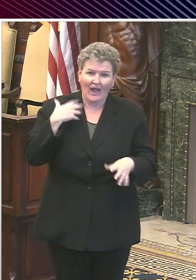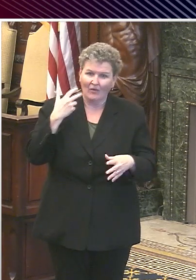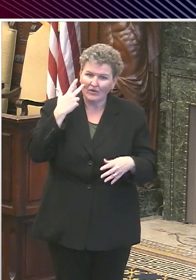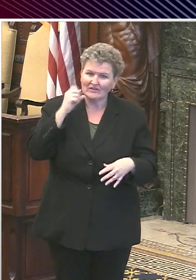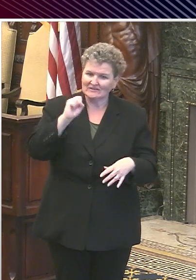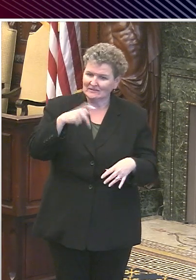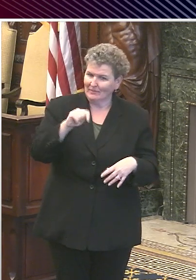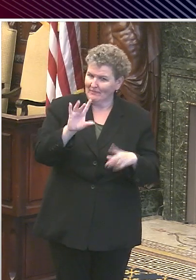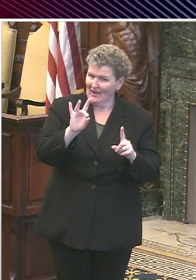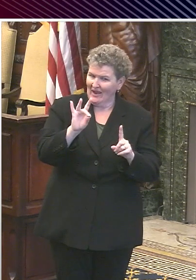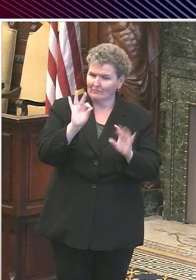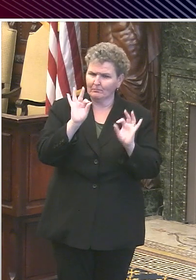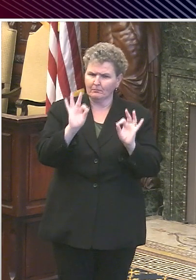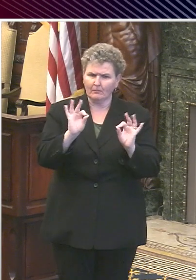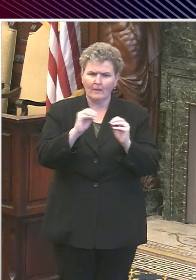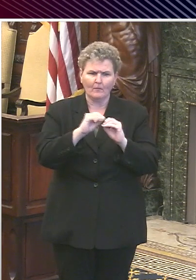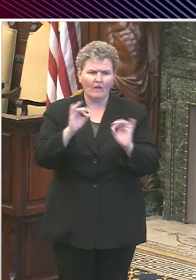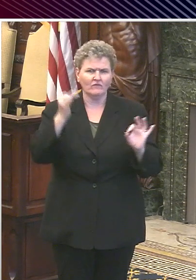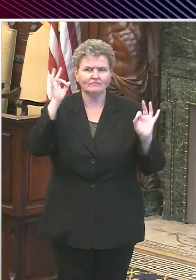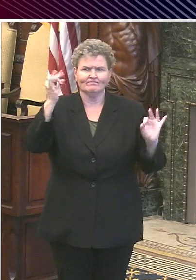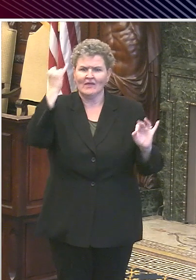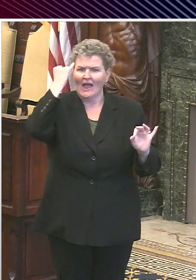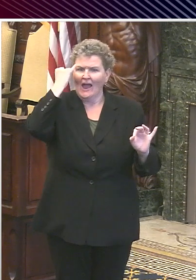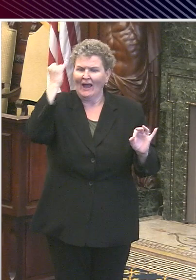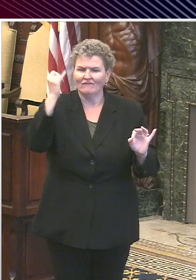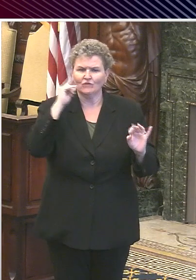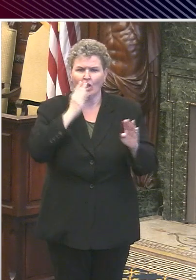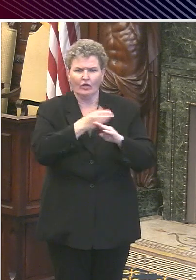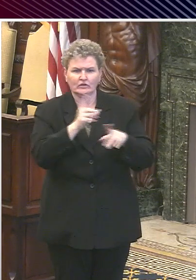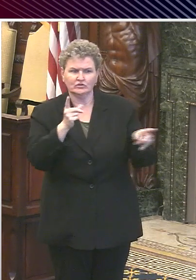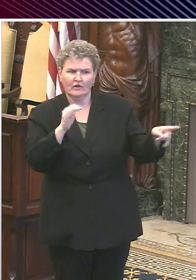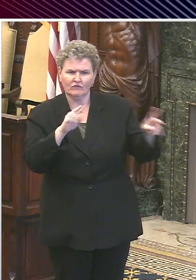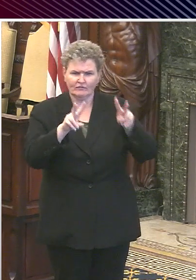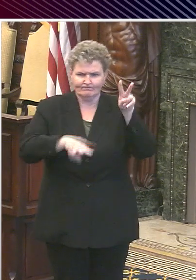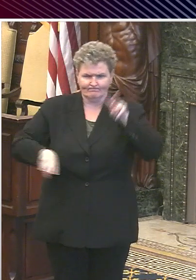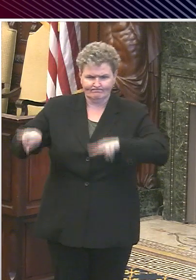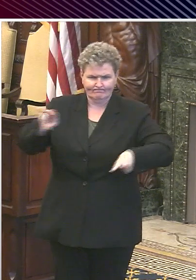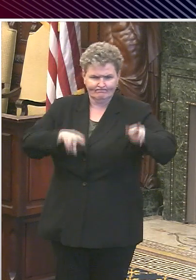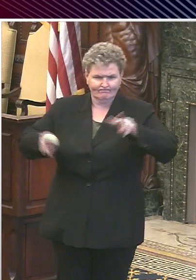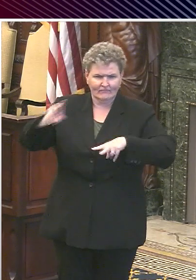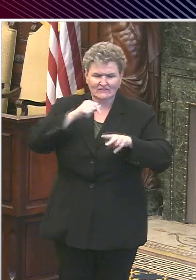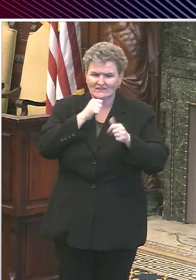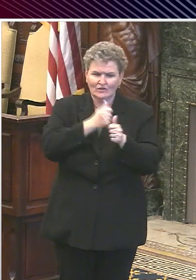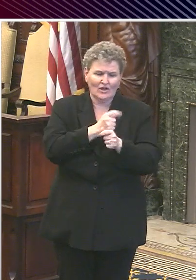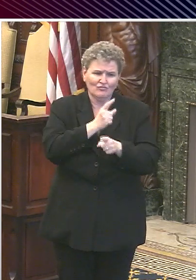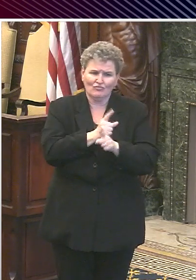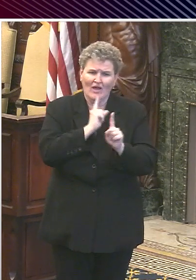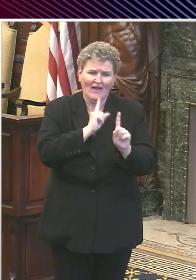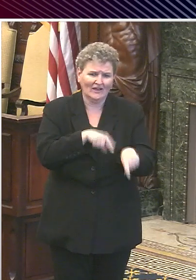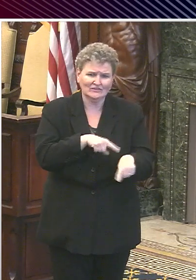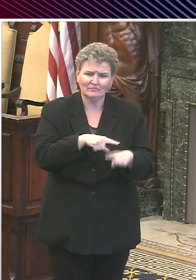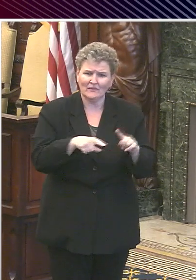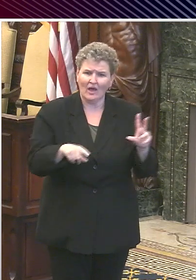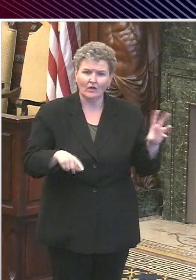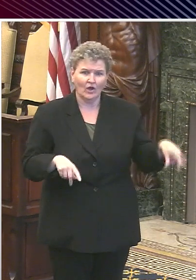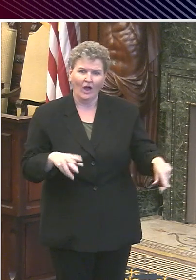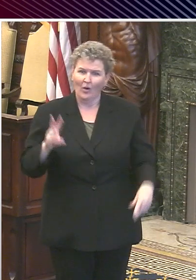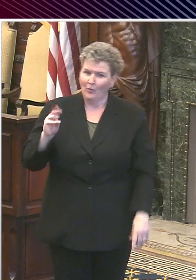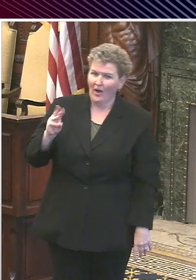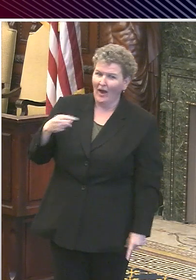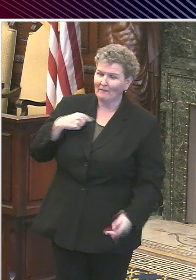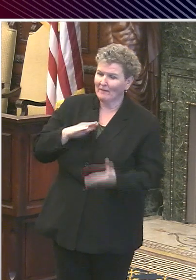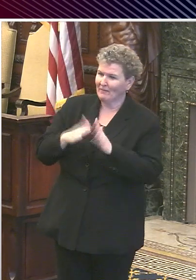prudent, but Doctor can speak for his analysis. That is the answer. Oh, wow. I got